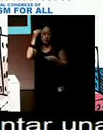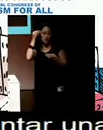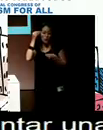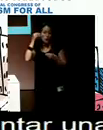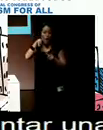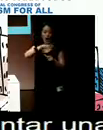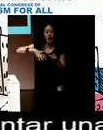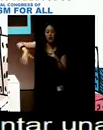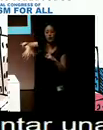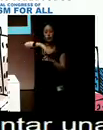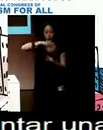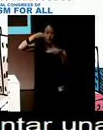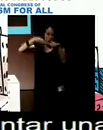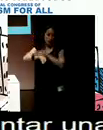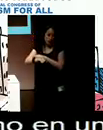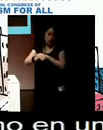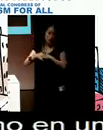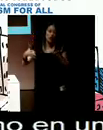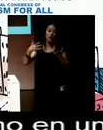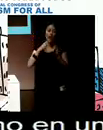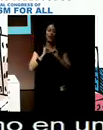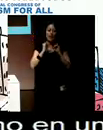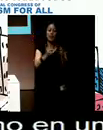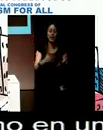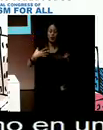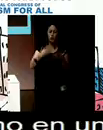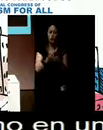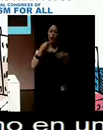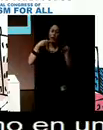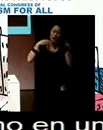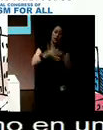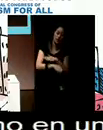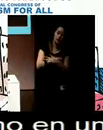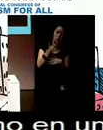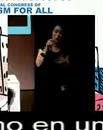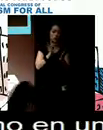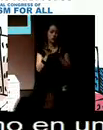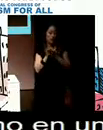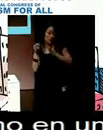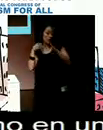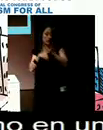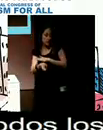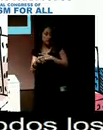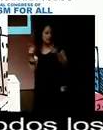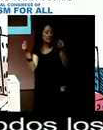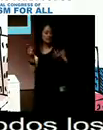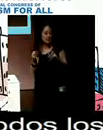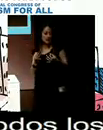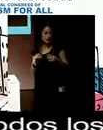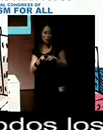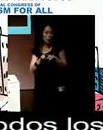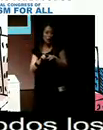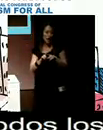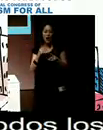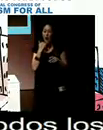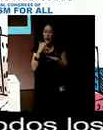destination or every accessible service is one extra. So every project that we